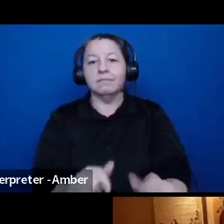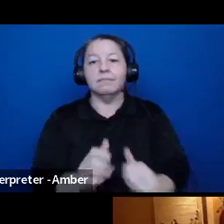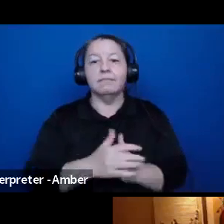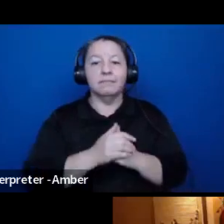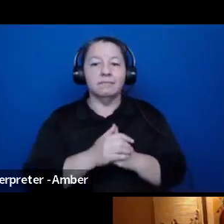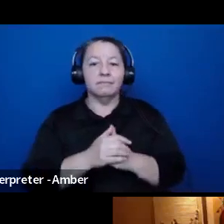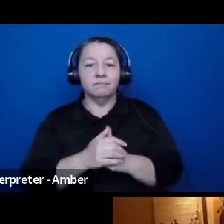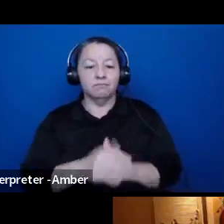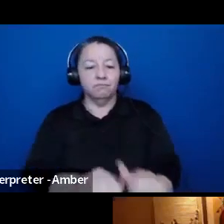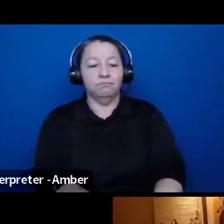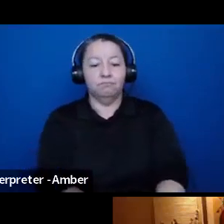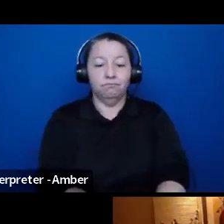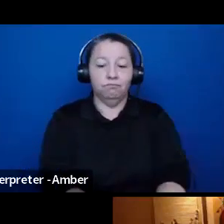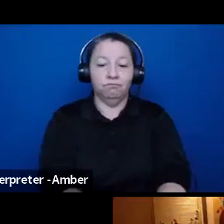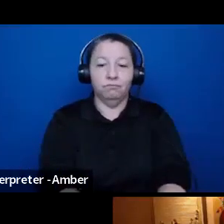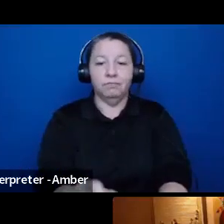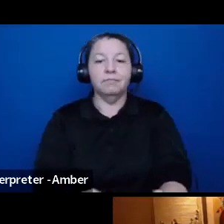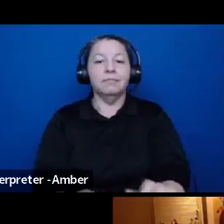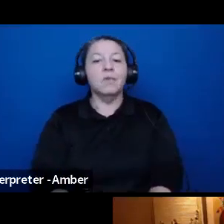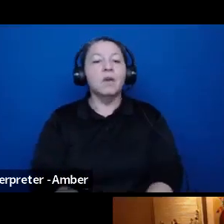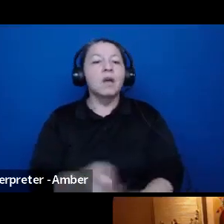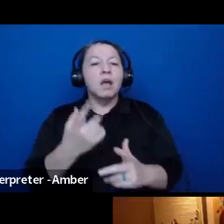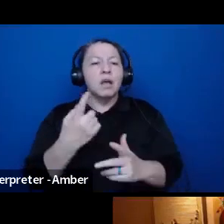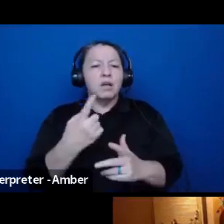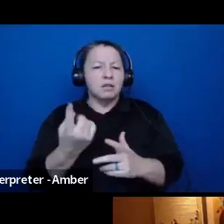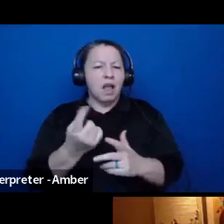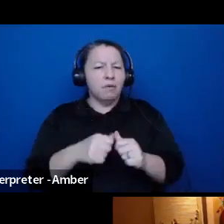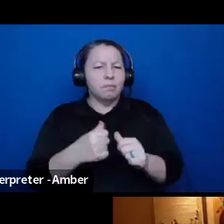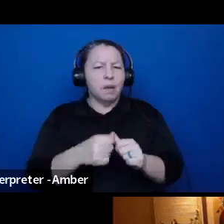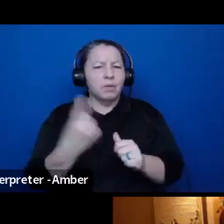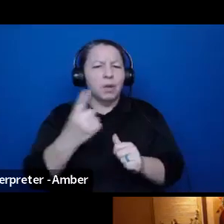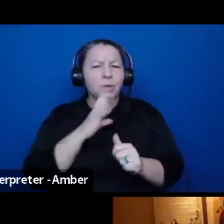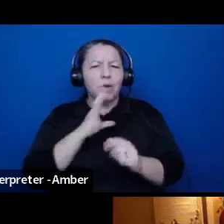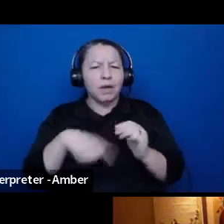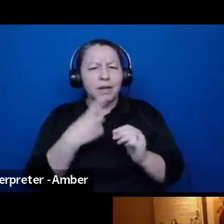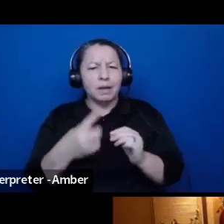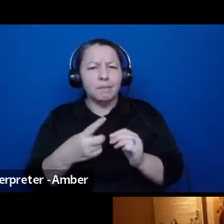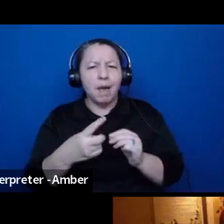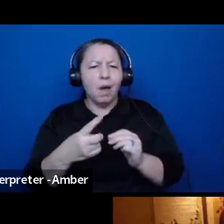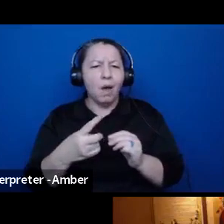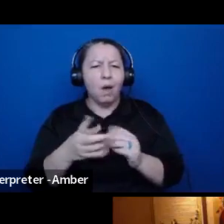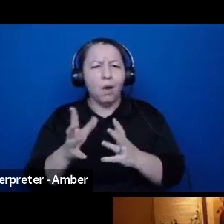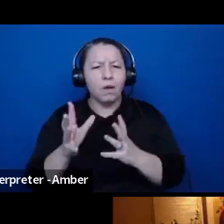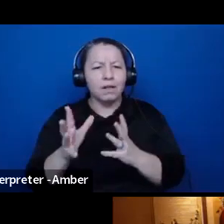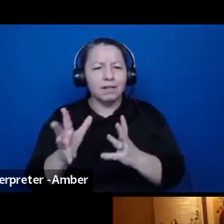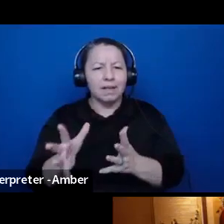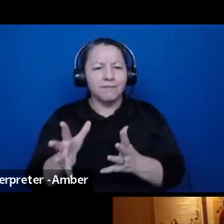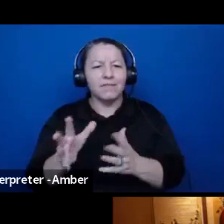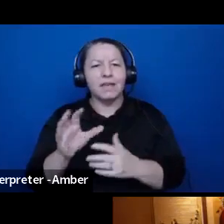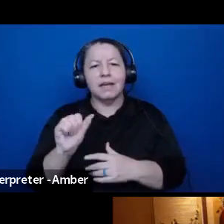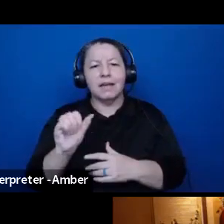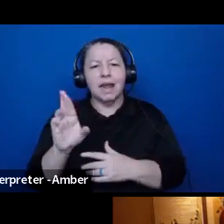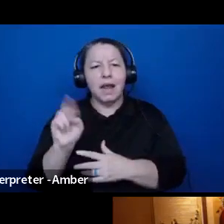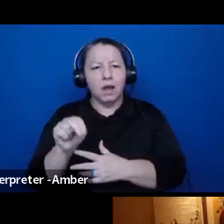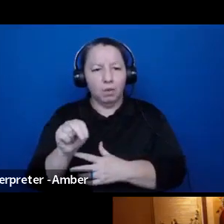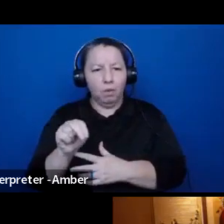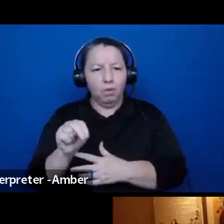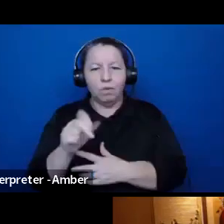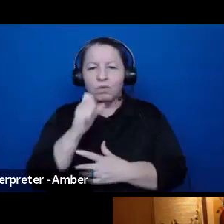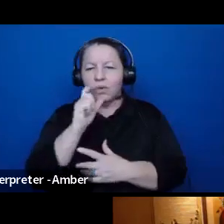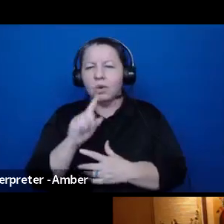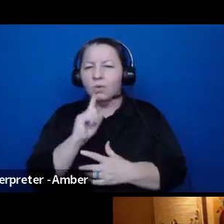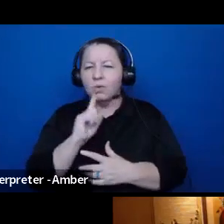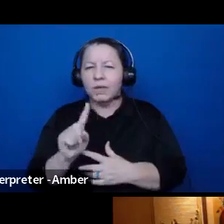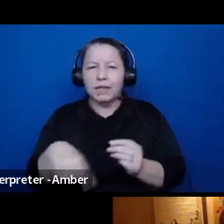somebody was telling a story about leaving an acorn, right? Like leaving an acorn. So it's not so much about, I don't know,